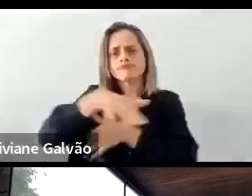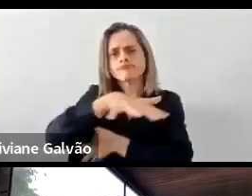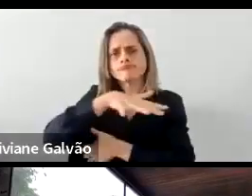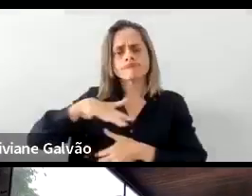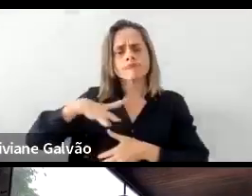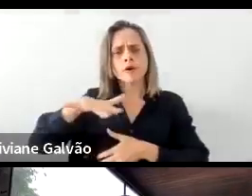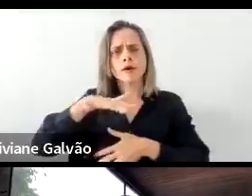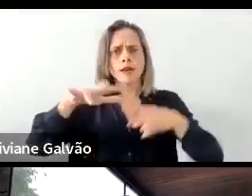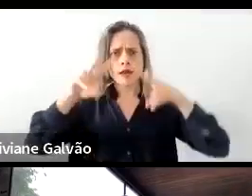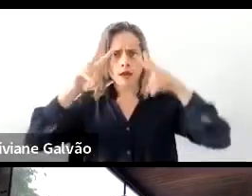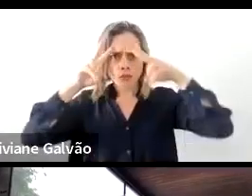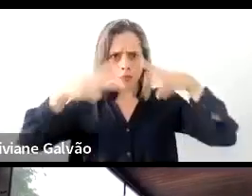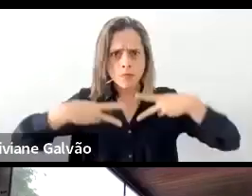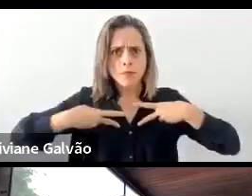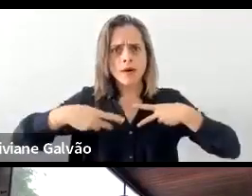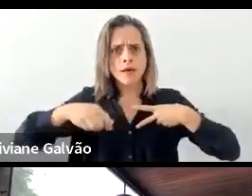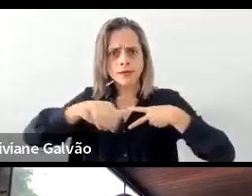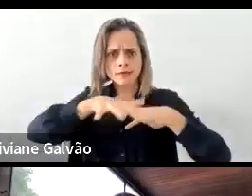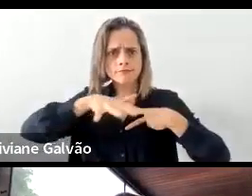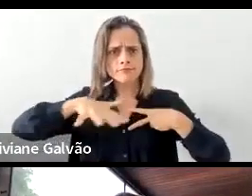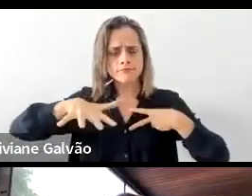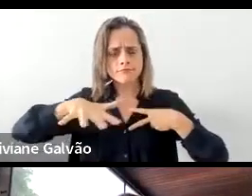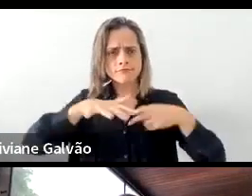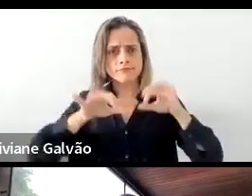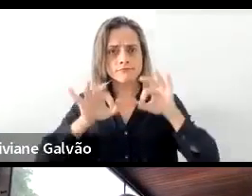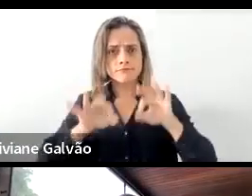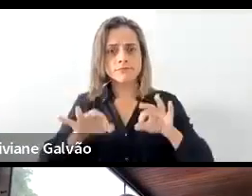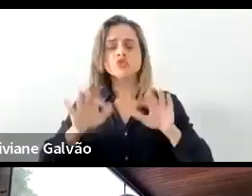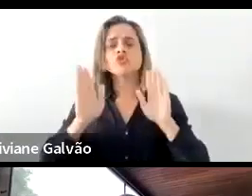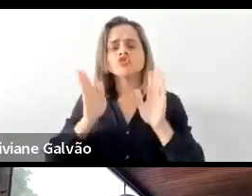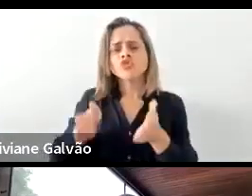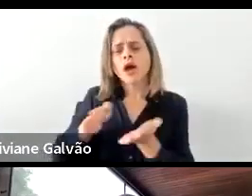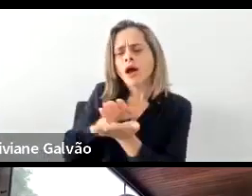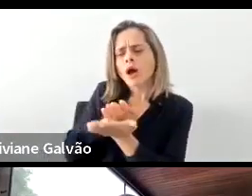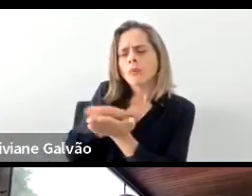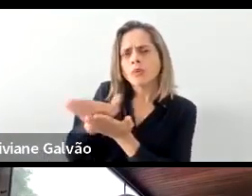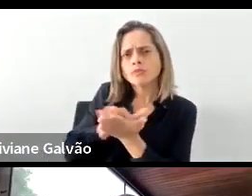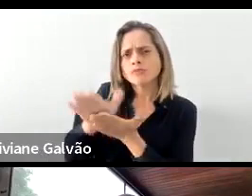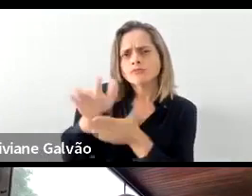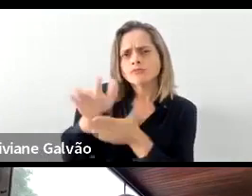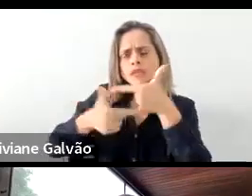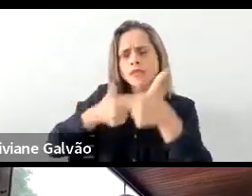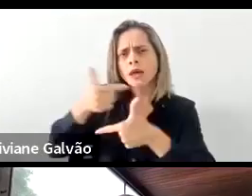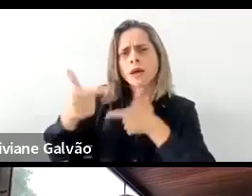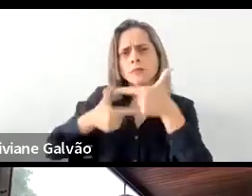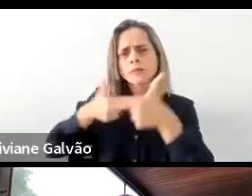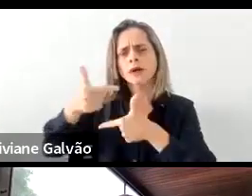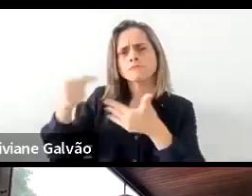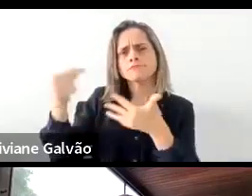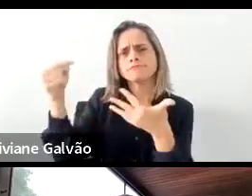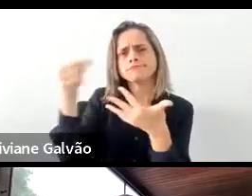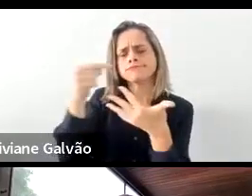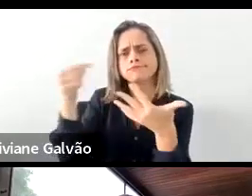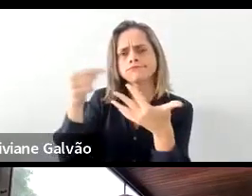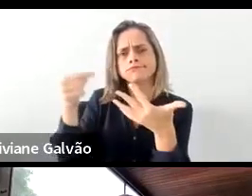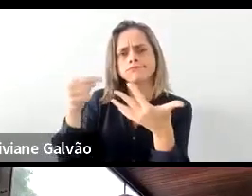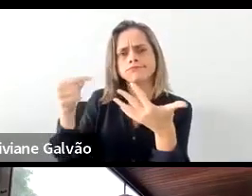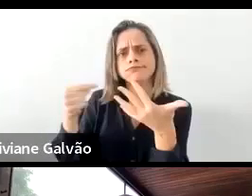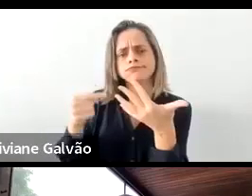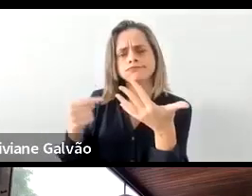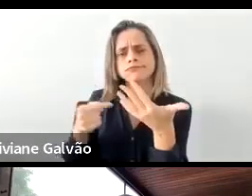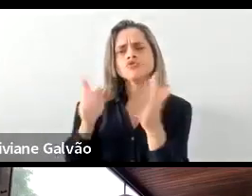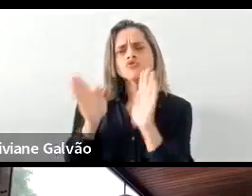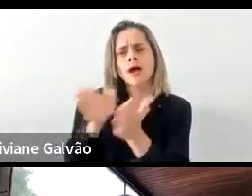has published extensively in lead journals alone or with